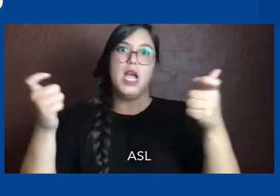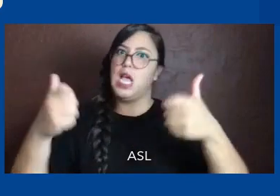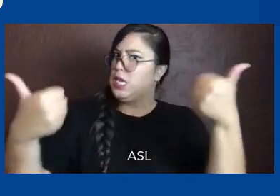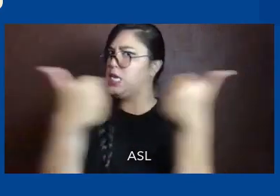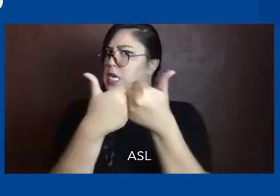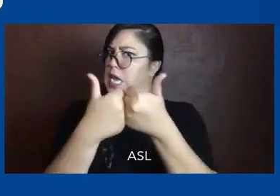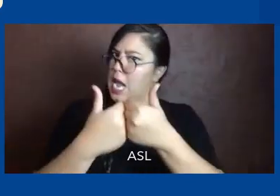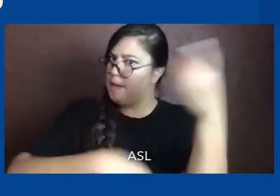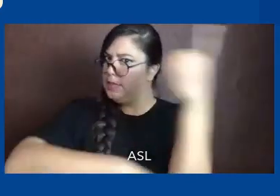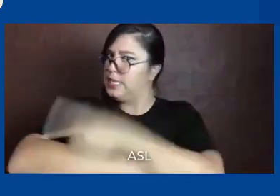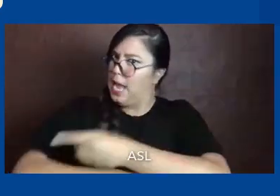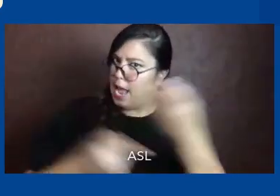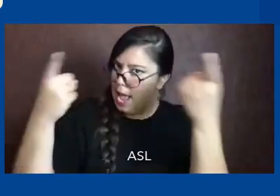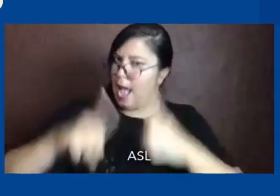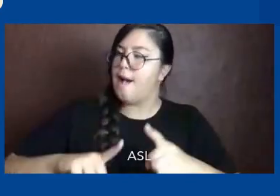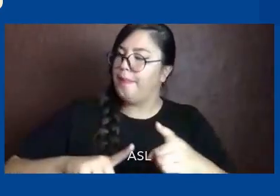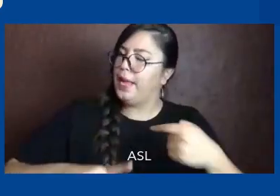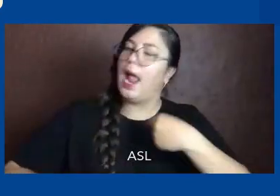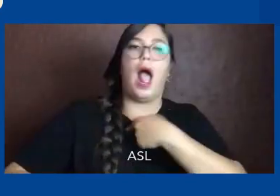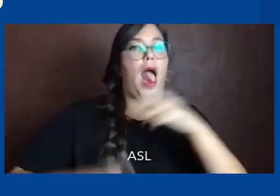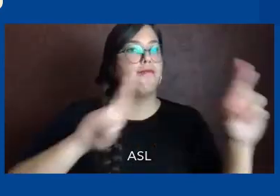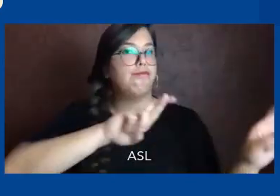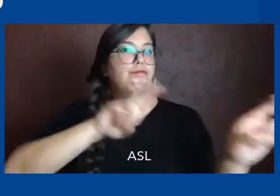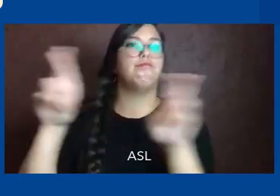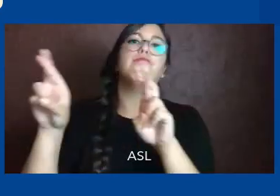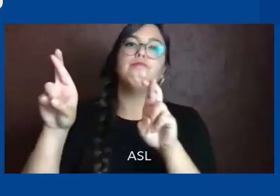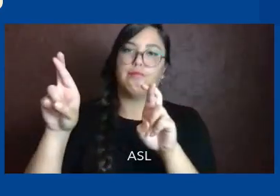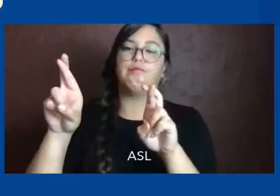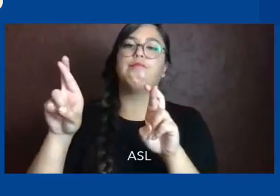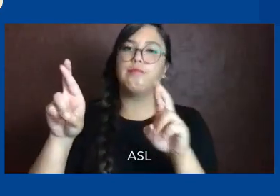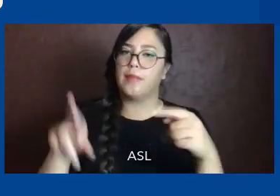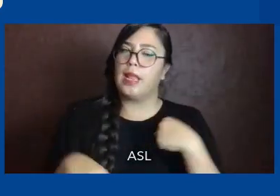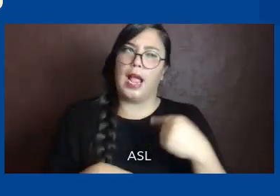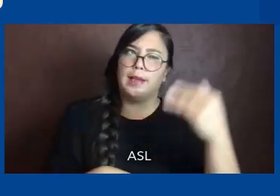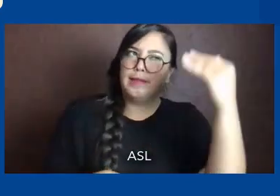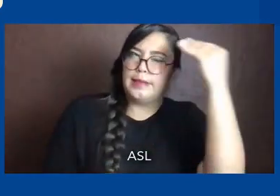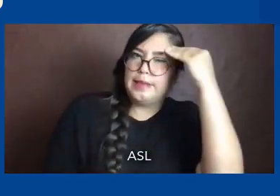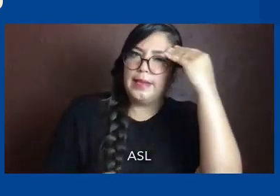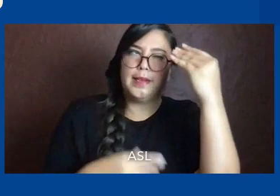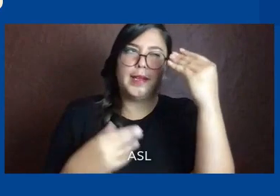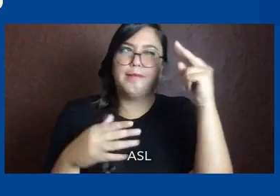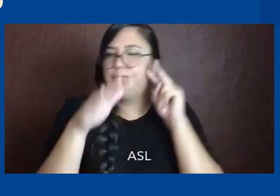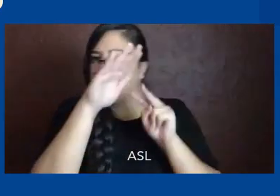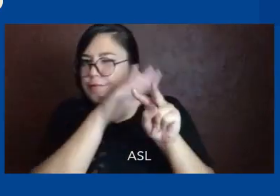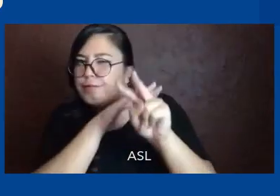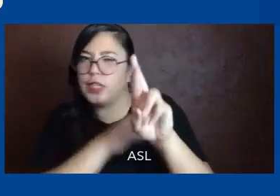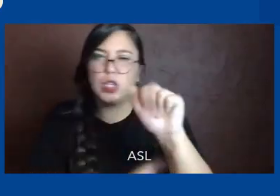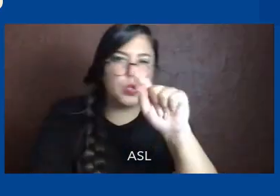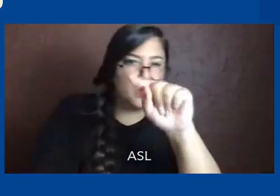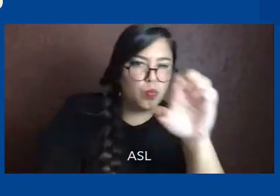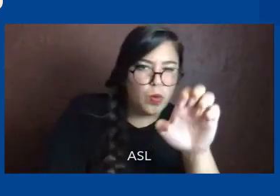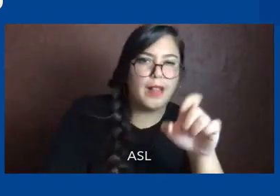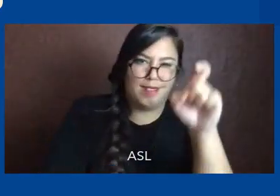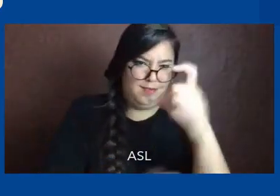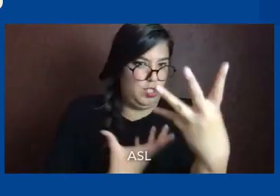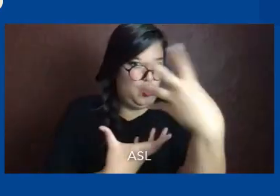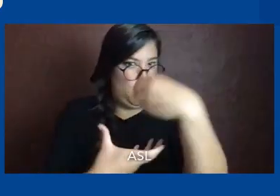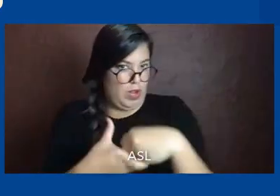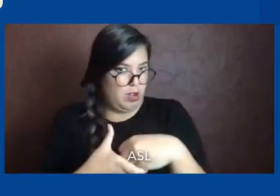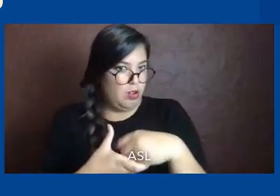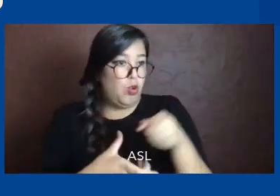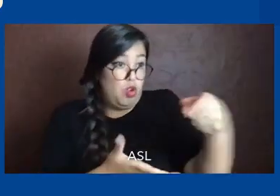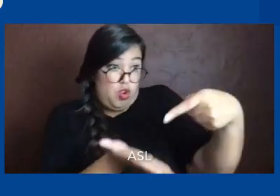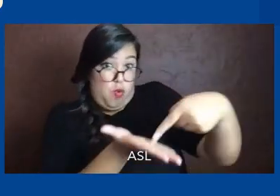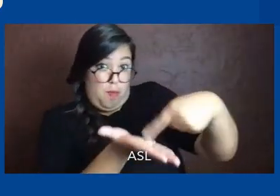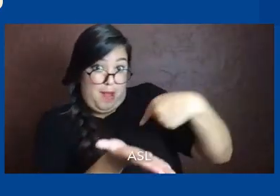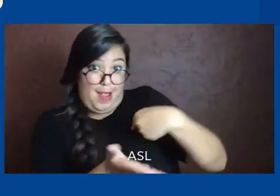one chance to get this. So you're also kind of like, in thinking about rates and things like that too, is like, you're kind of paying for me to get it right. And